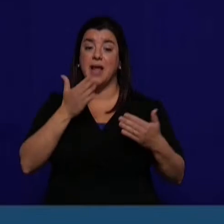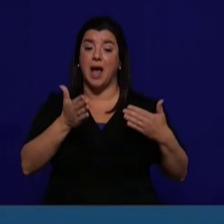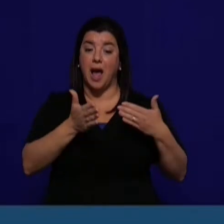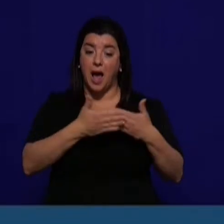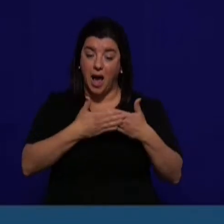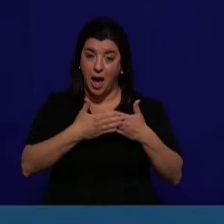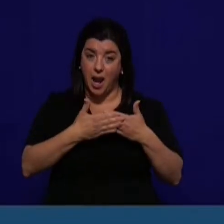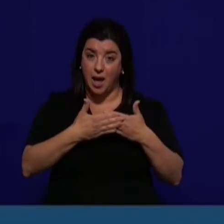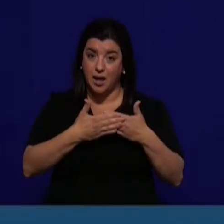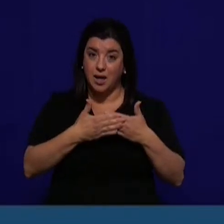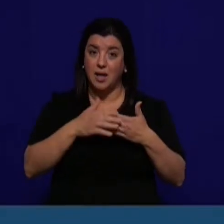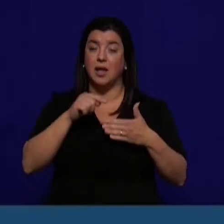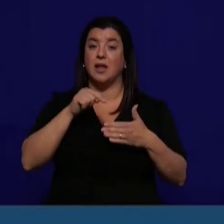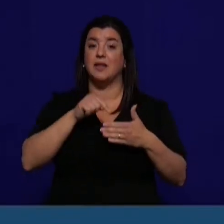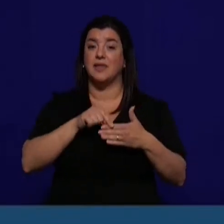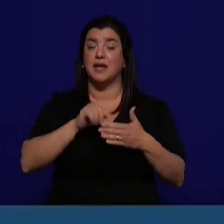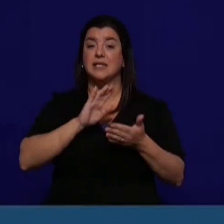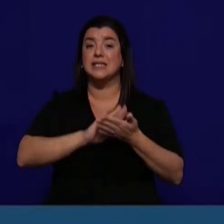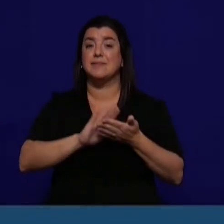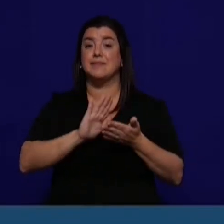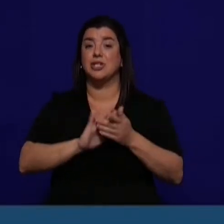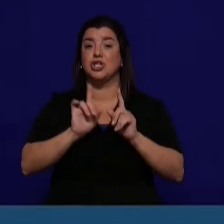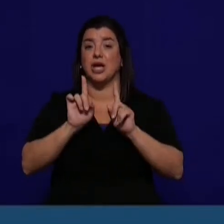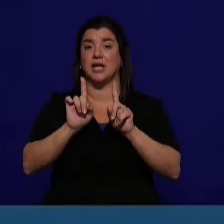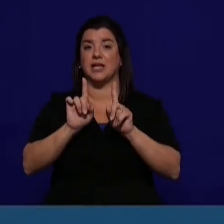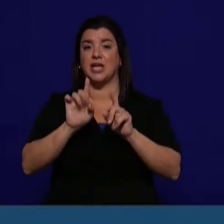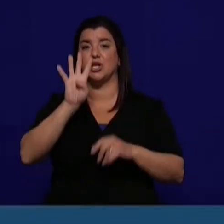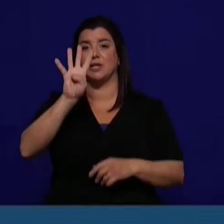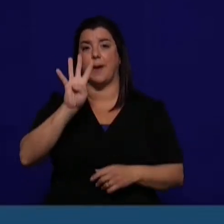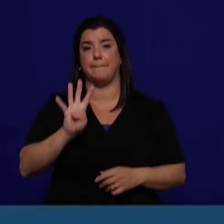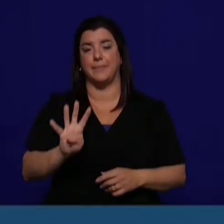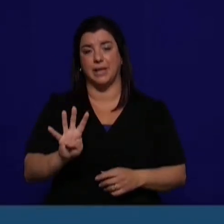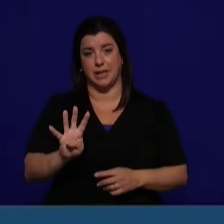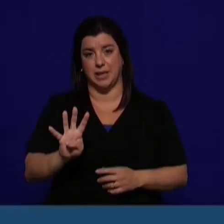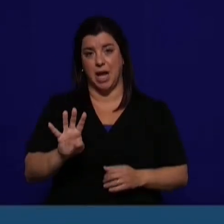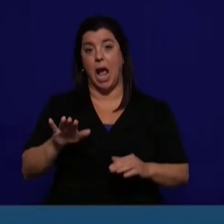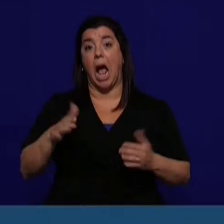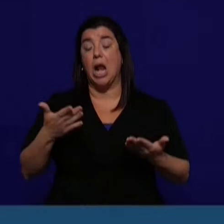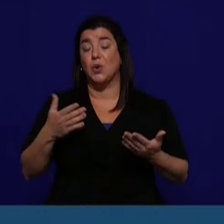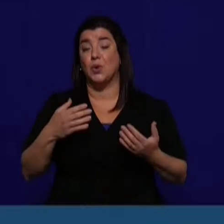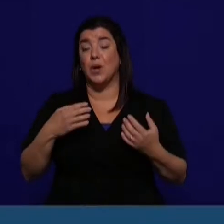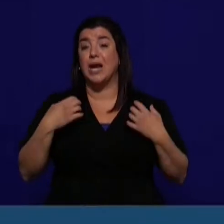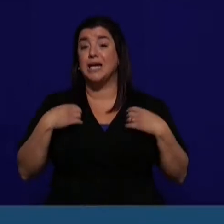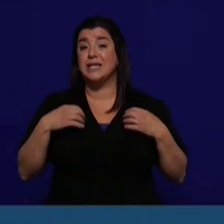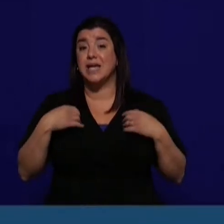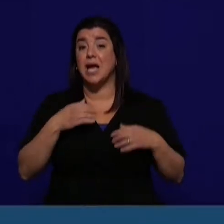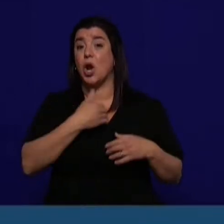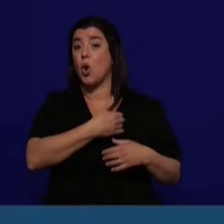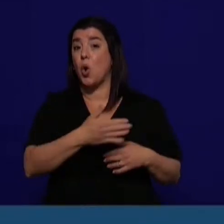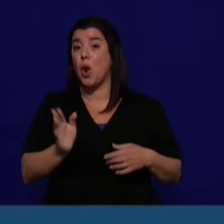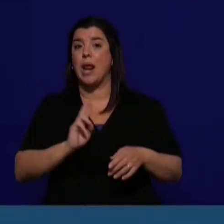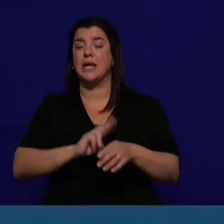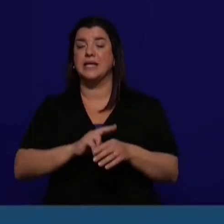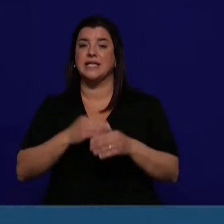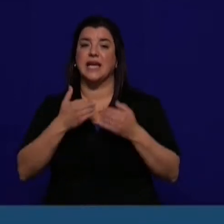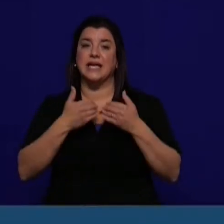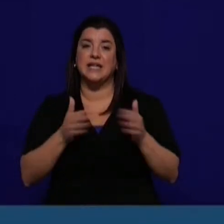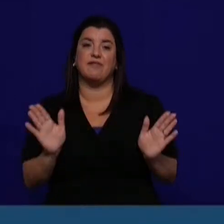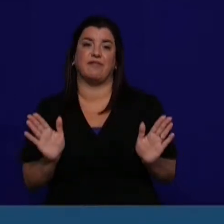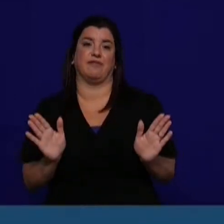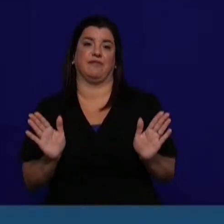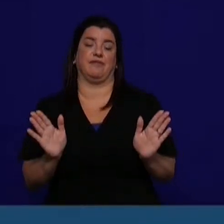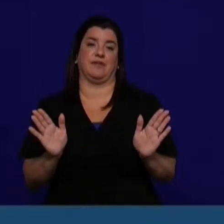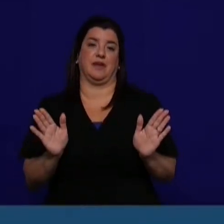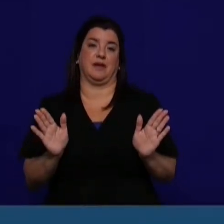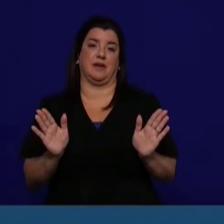dak jiskadi fil-11 ta' April, allura l-iskejjel kollha jistgħu jiftħu minn nhar it-tnejn bħala